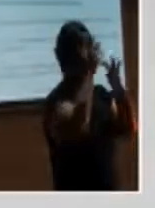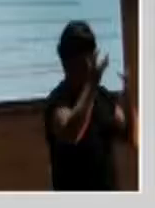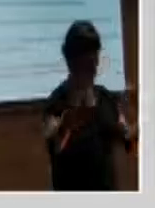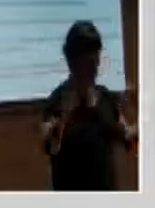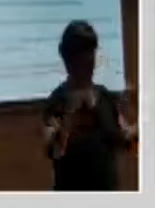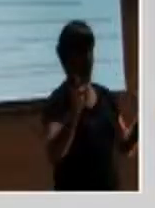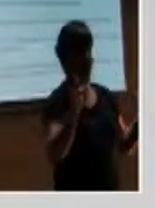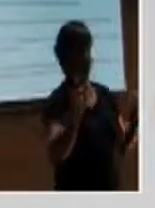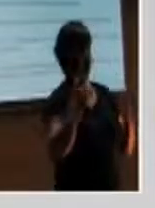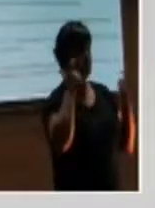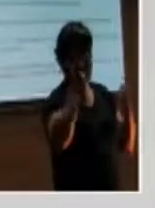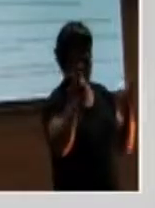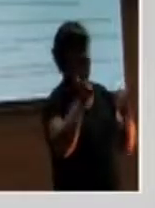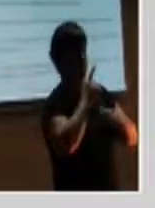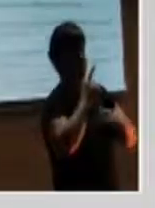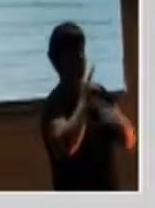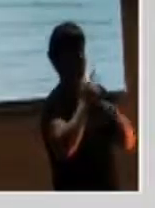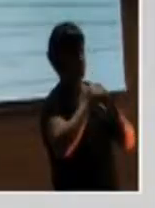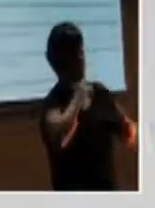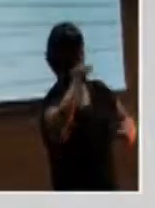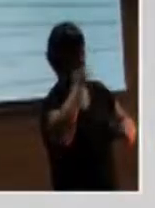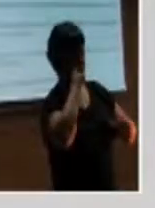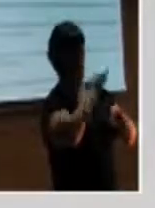elderly all around the world.